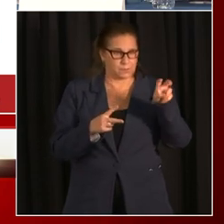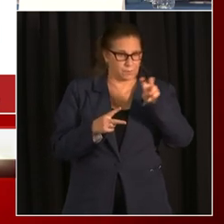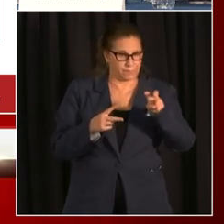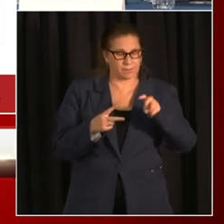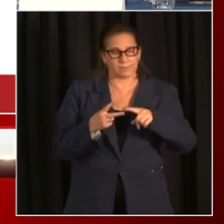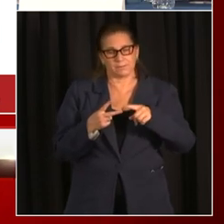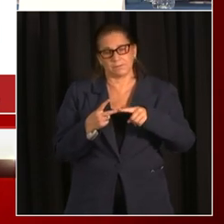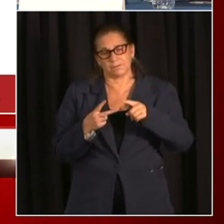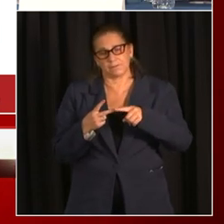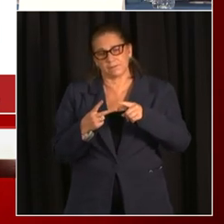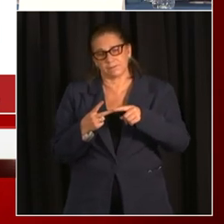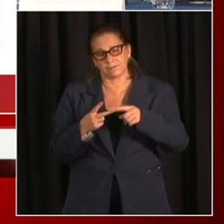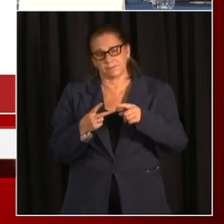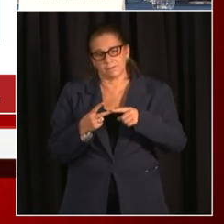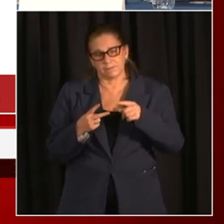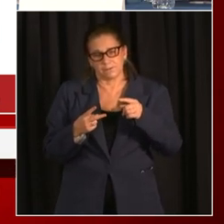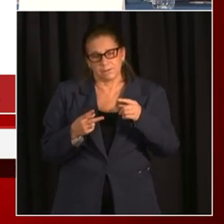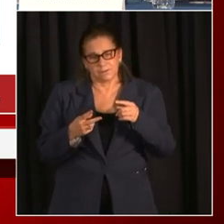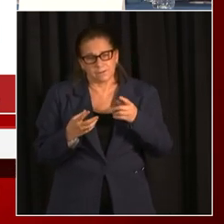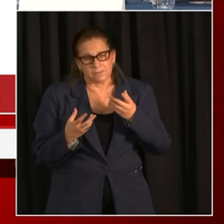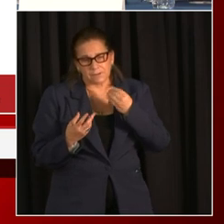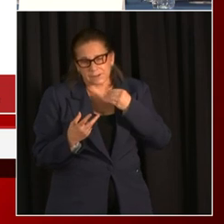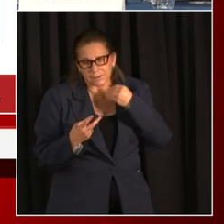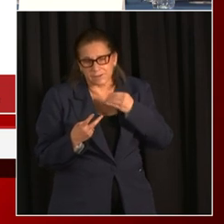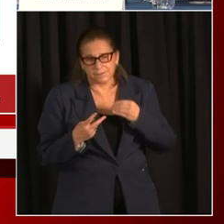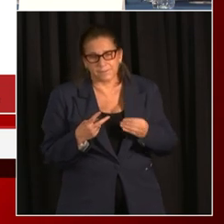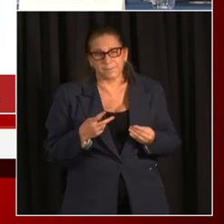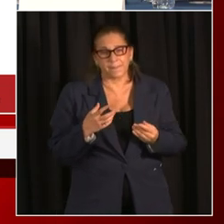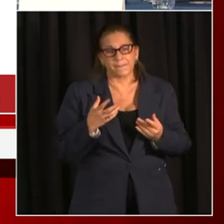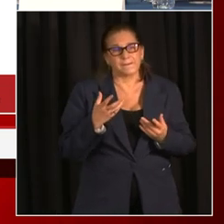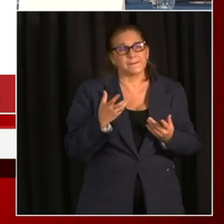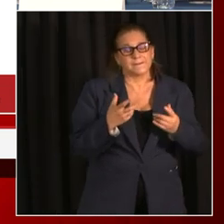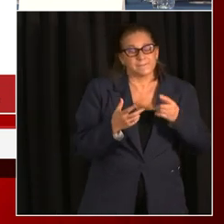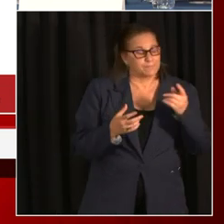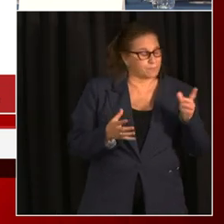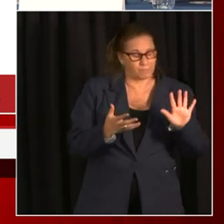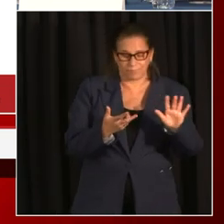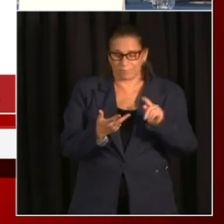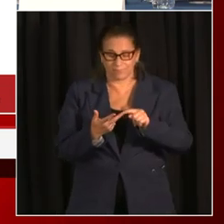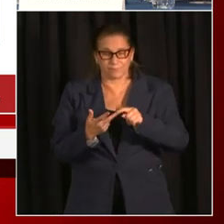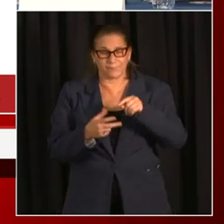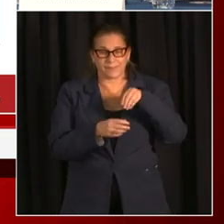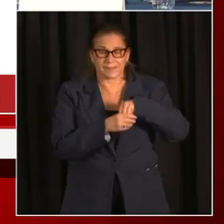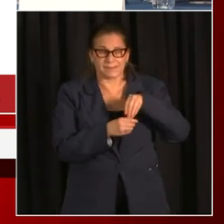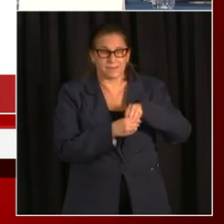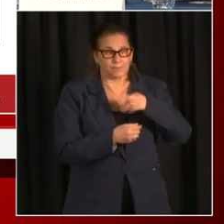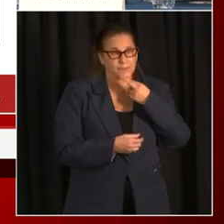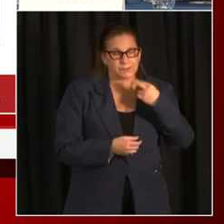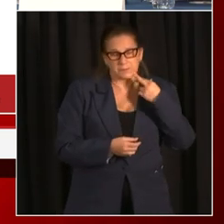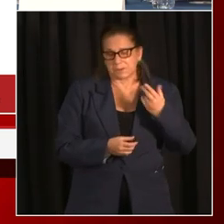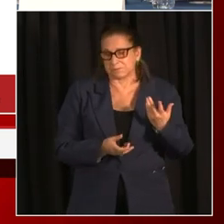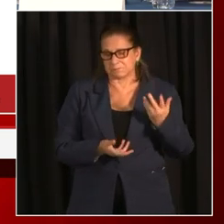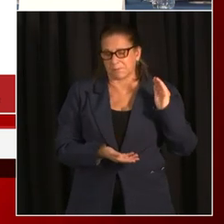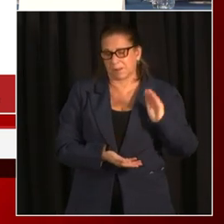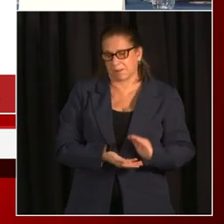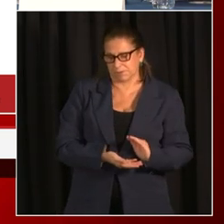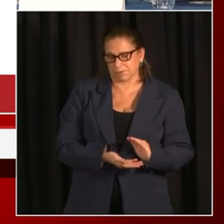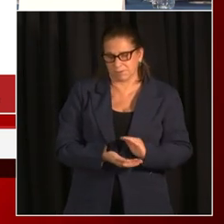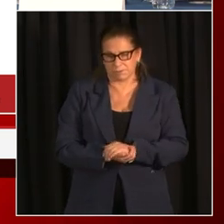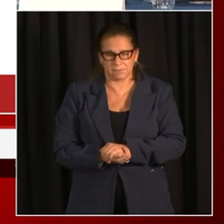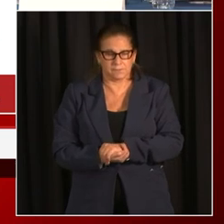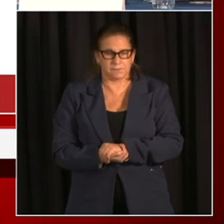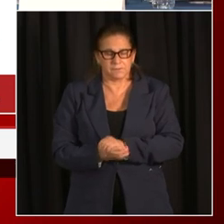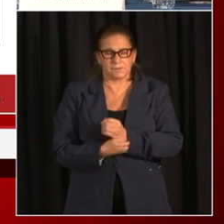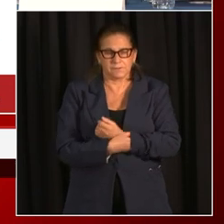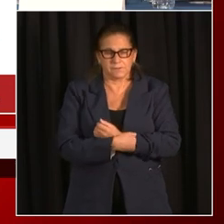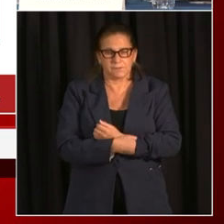and workplace is still a higher contributor than indoor dining. So I'm having a very difficult time. I understand I'm